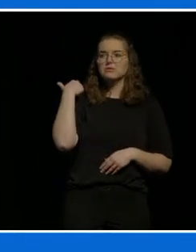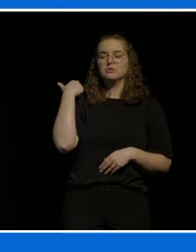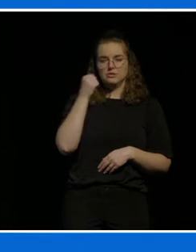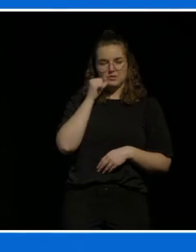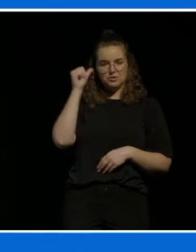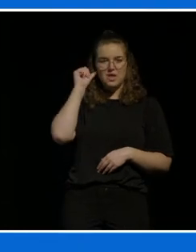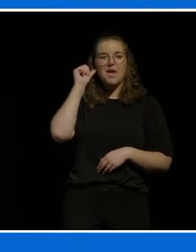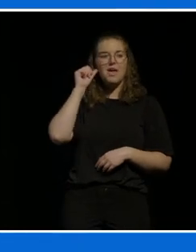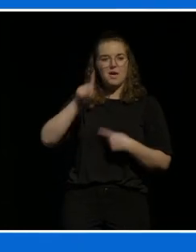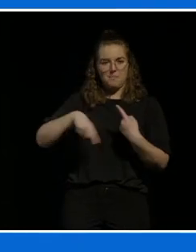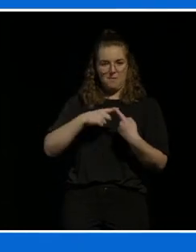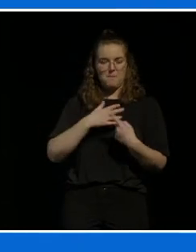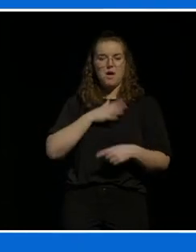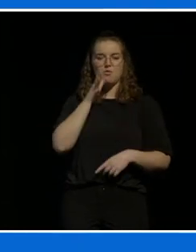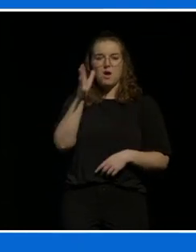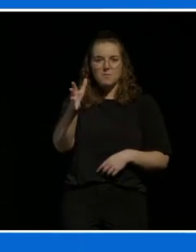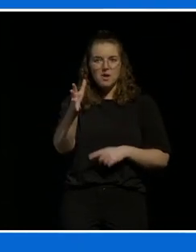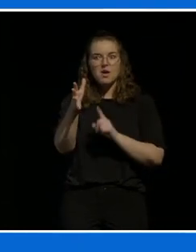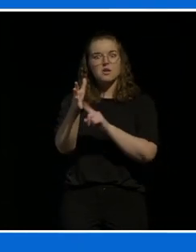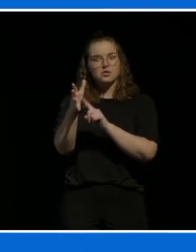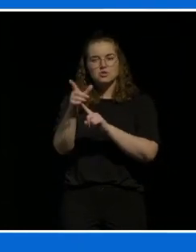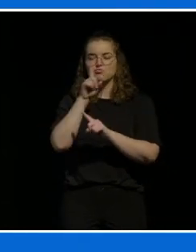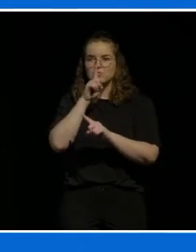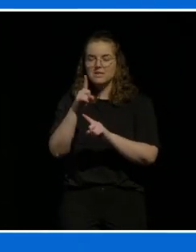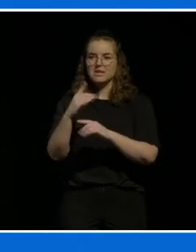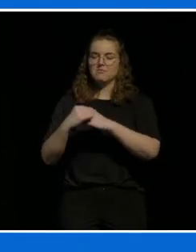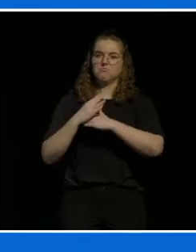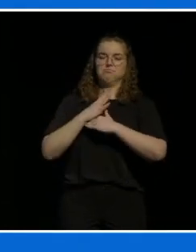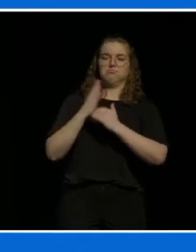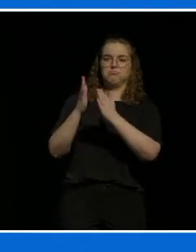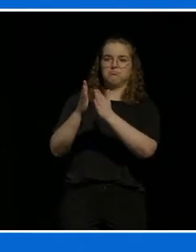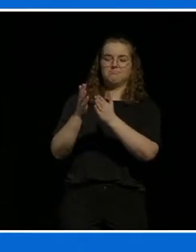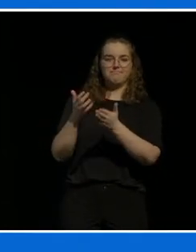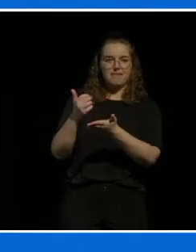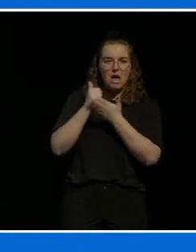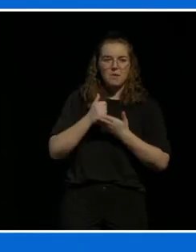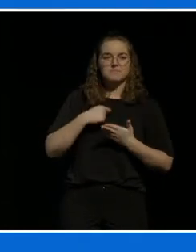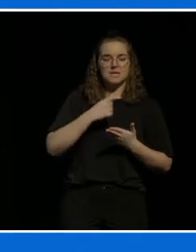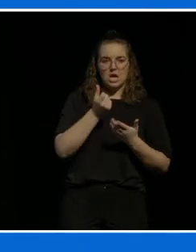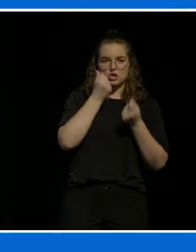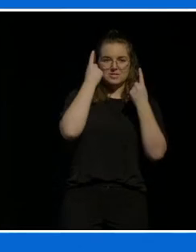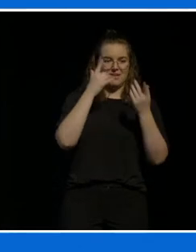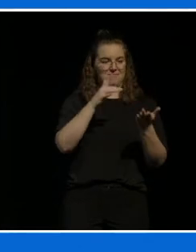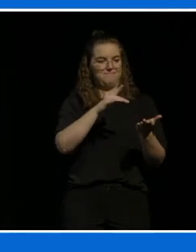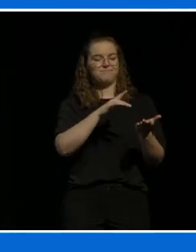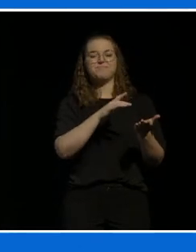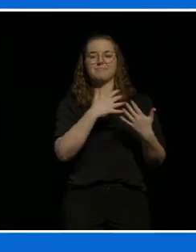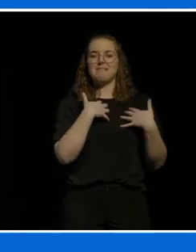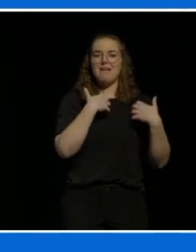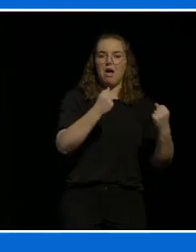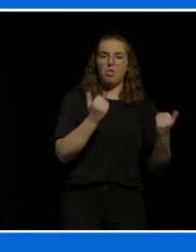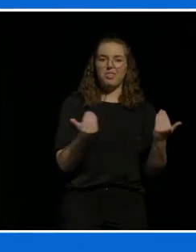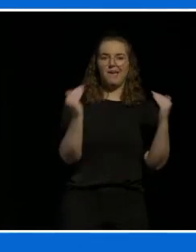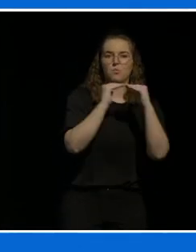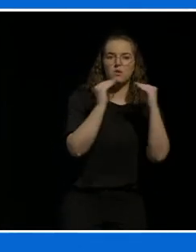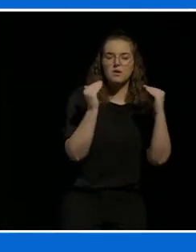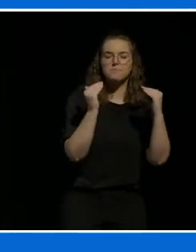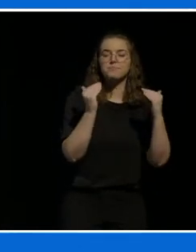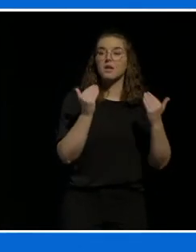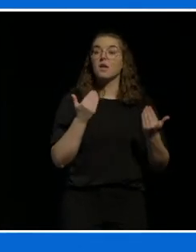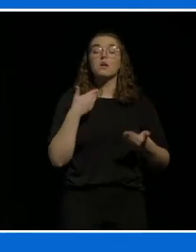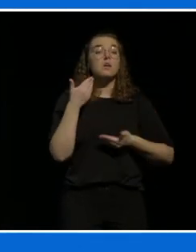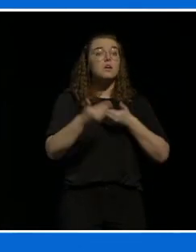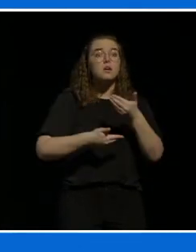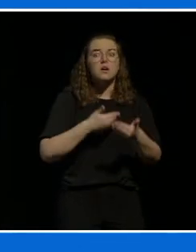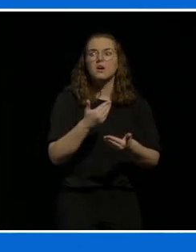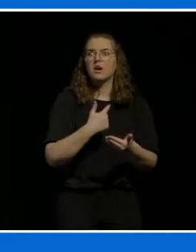grandma and how she really was my drive to better understand health equity. At that point, it was from a global perspective, but as time went on, I started to realize that even